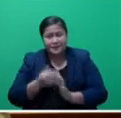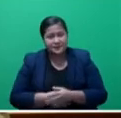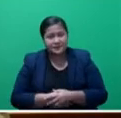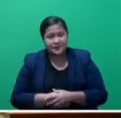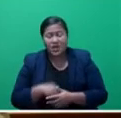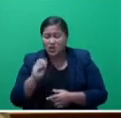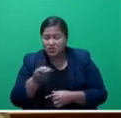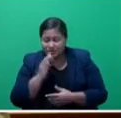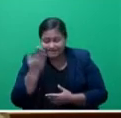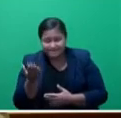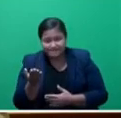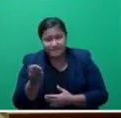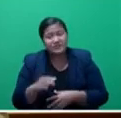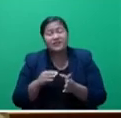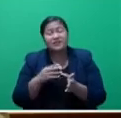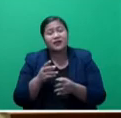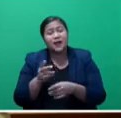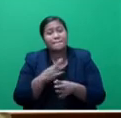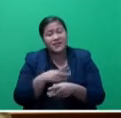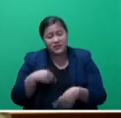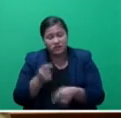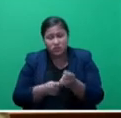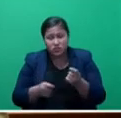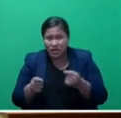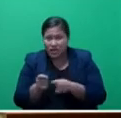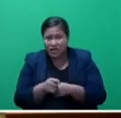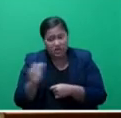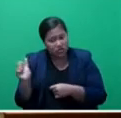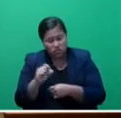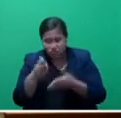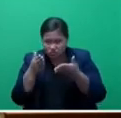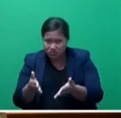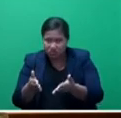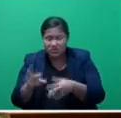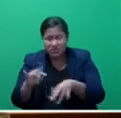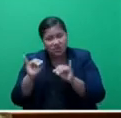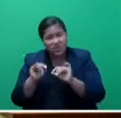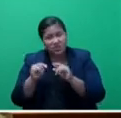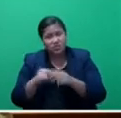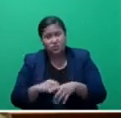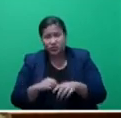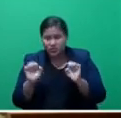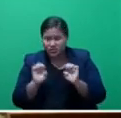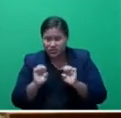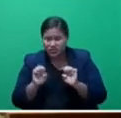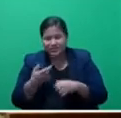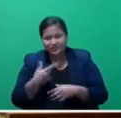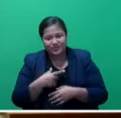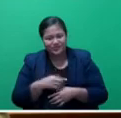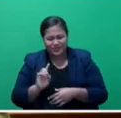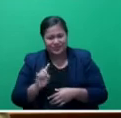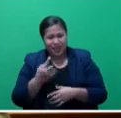Trade, Industry and Commerce to look into addressing this matter urgently, given we are approaching the festive